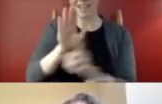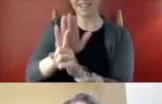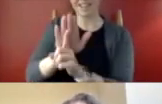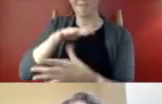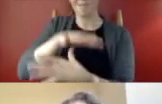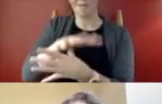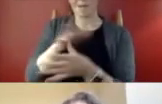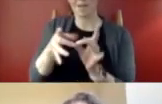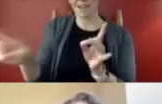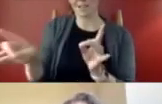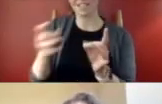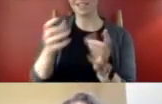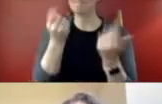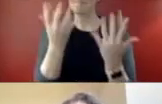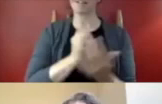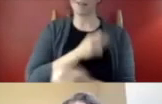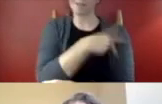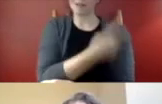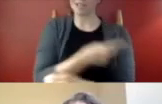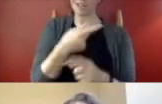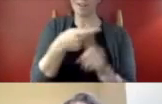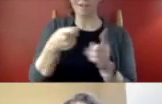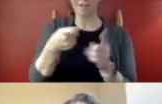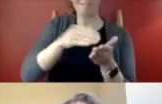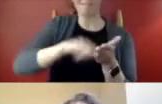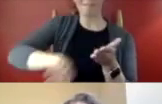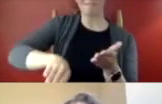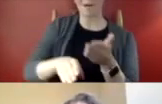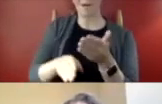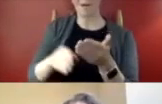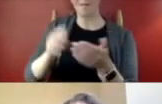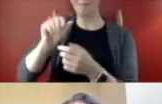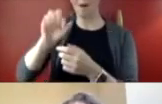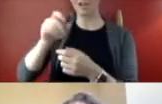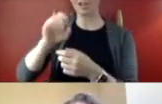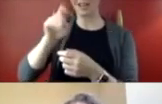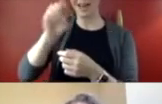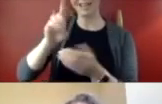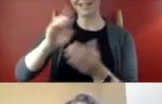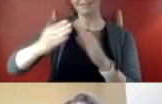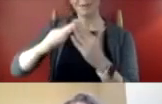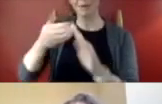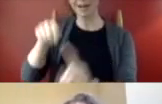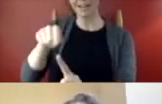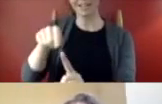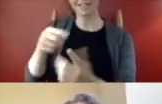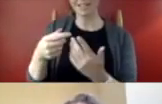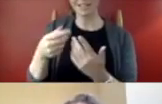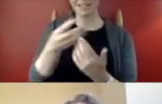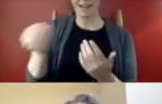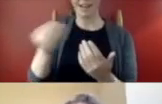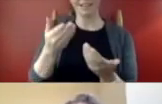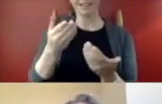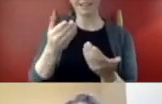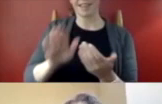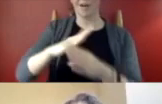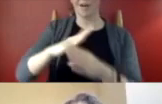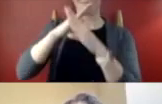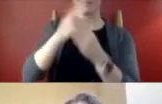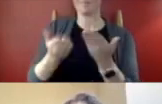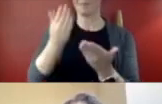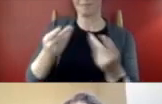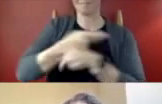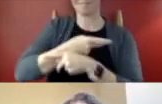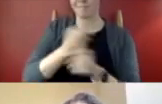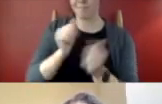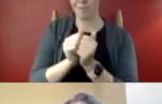from marginalized communities that face obstacles to accessing healthcare, and these may be exacerbated when care is delivered virtually. Some of our patients